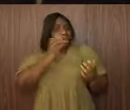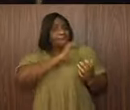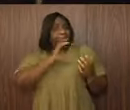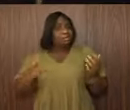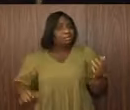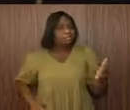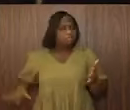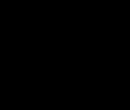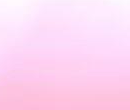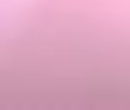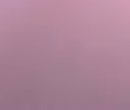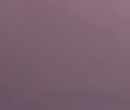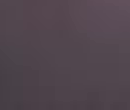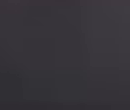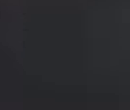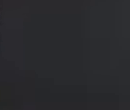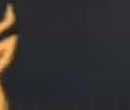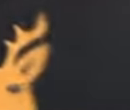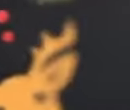the world.